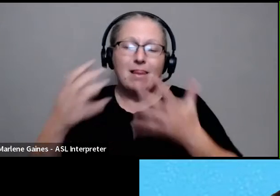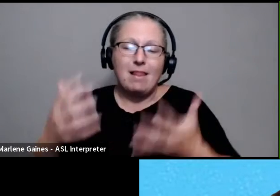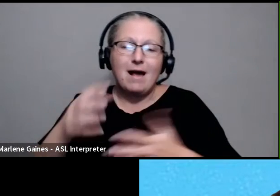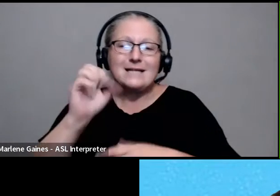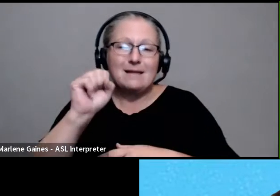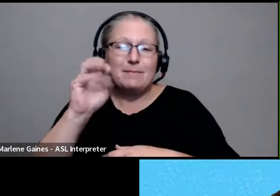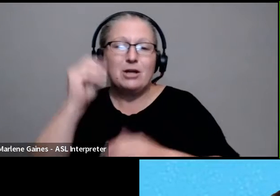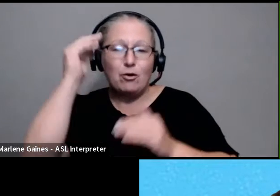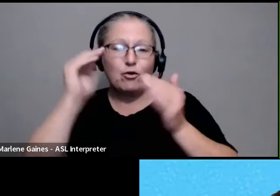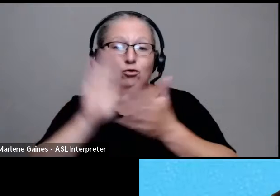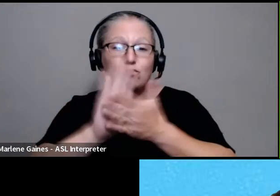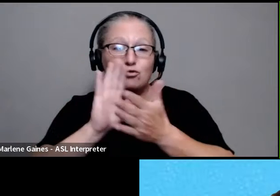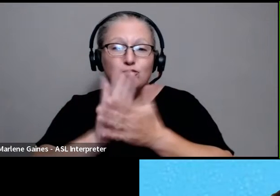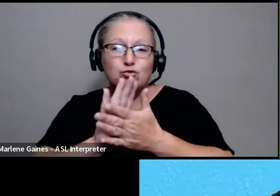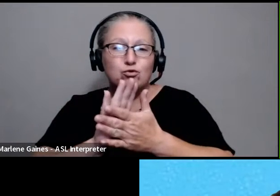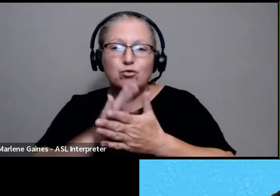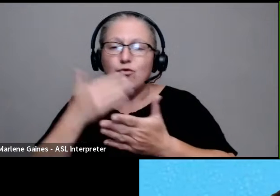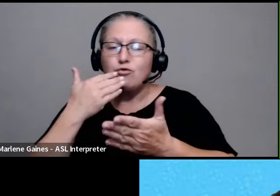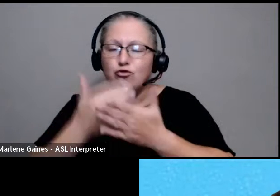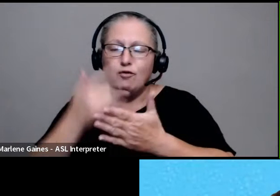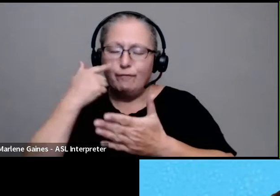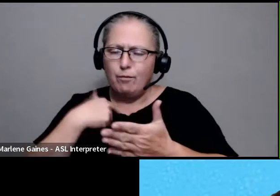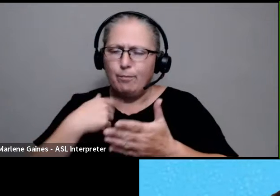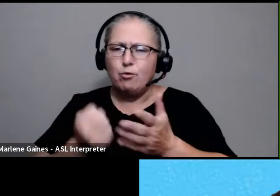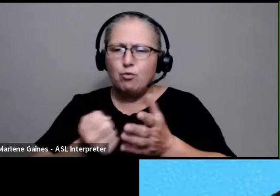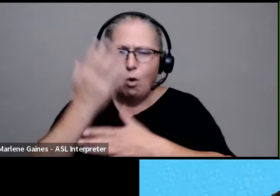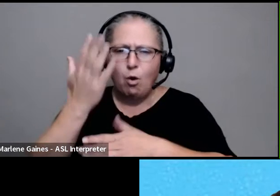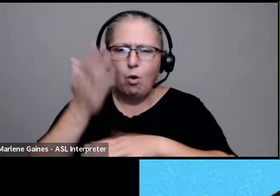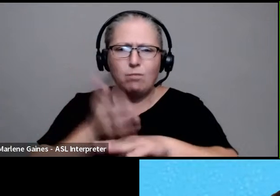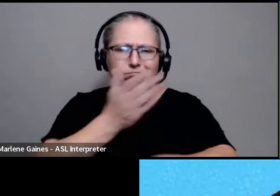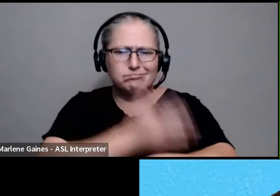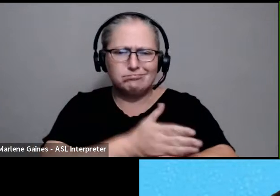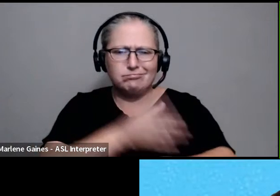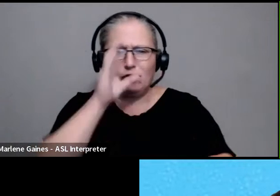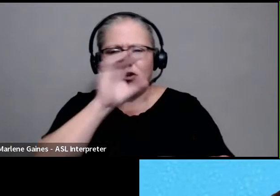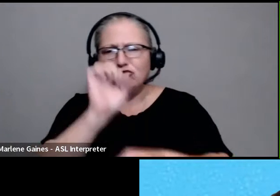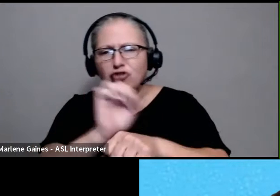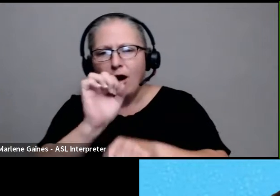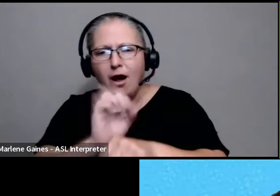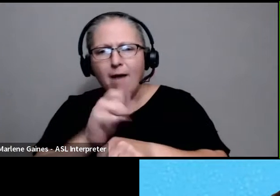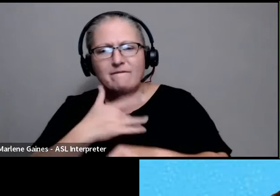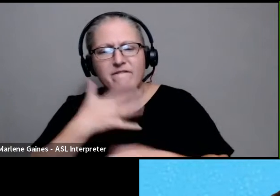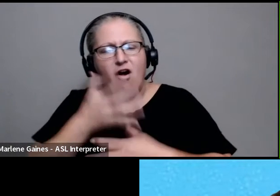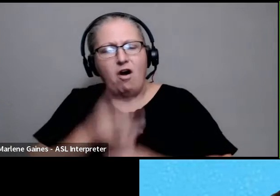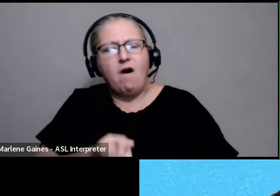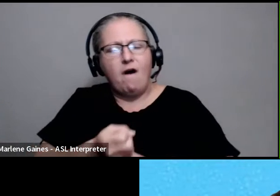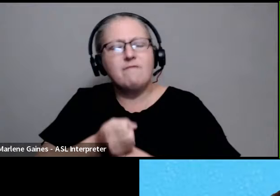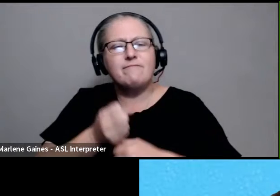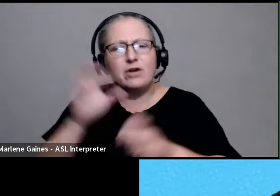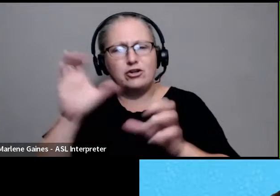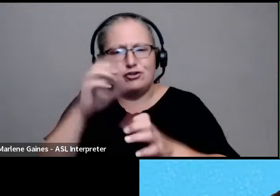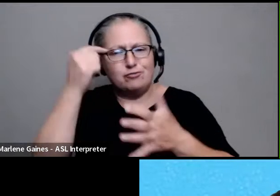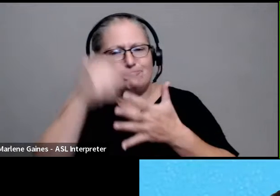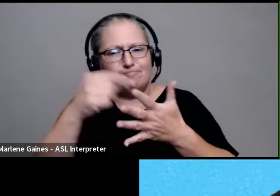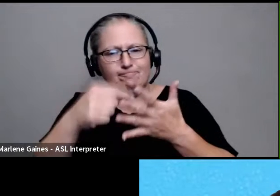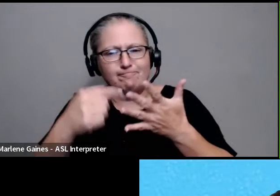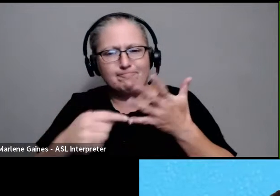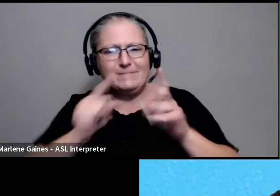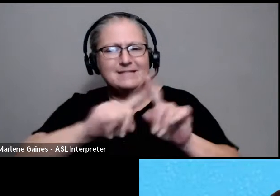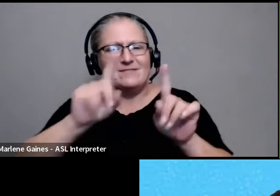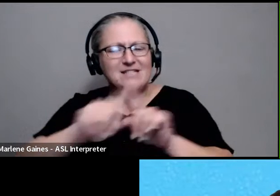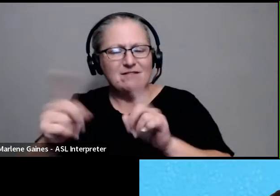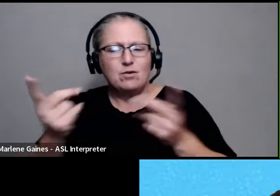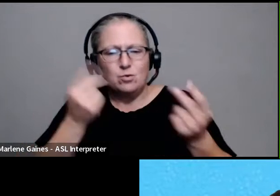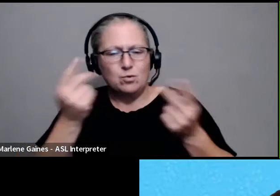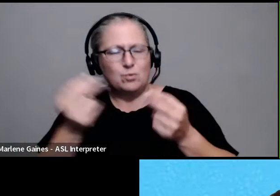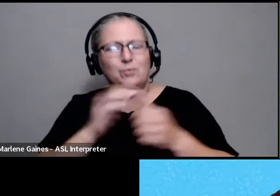it was a good tool for me for growing, for found a new job. It made me feel confident to do a lot of different kind of